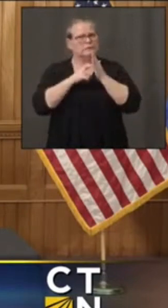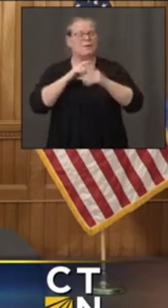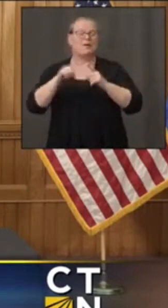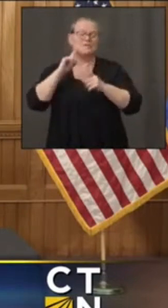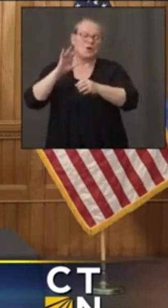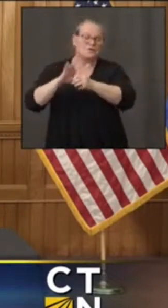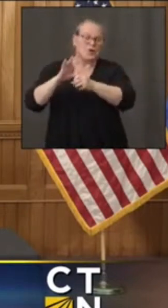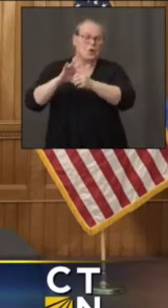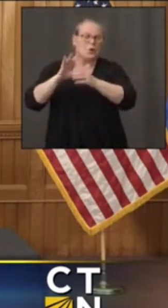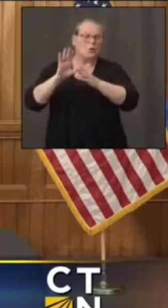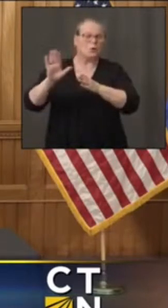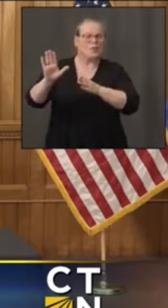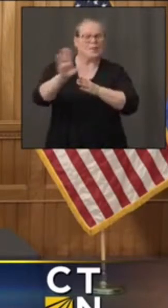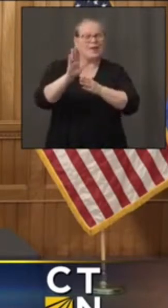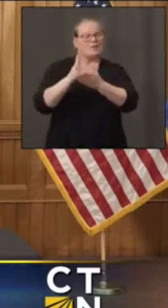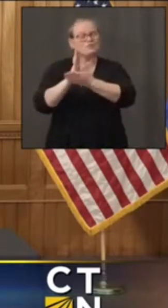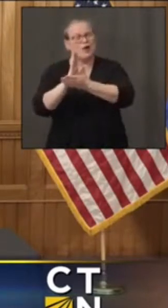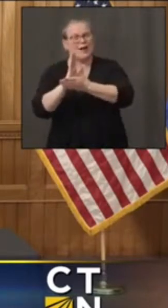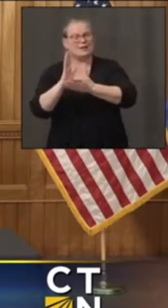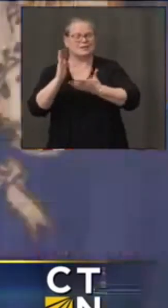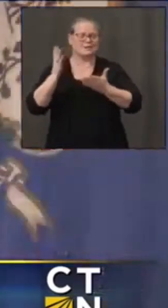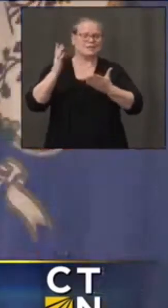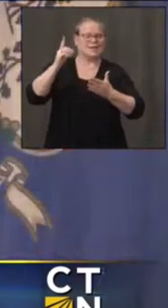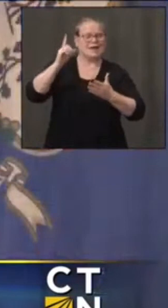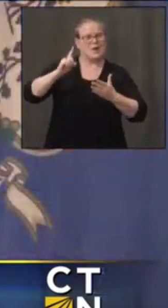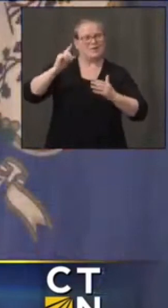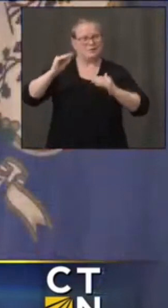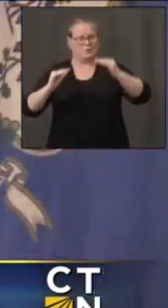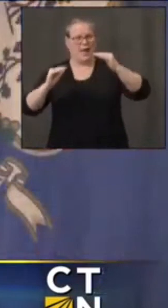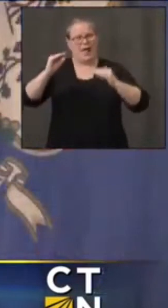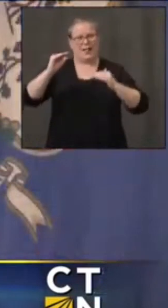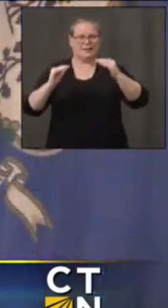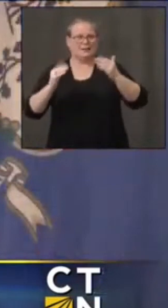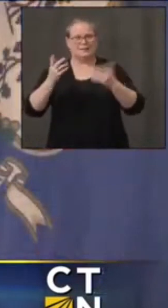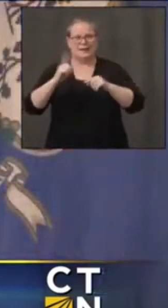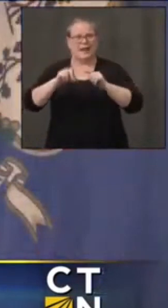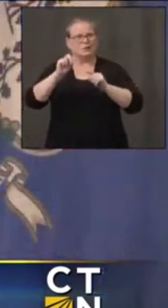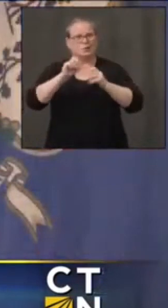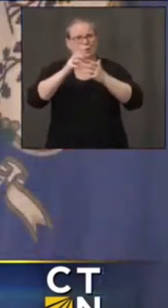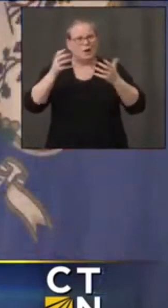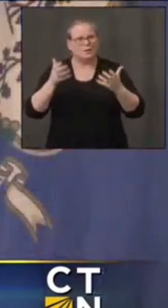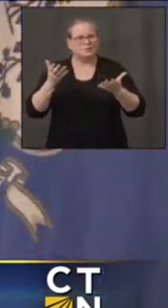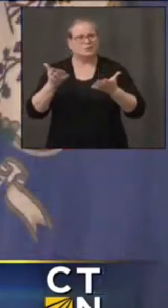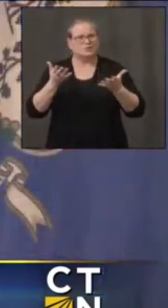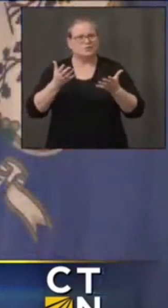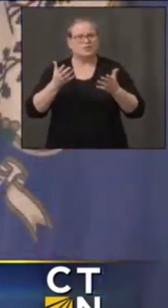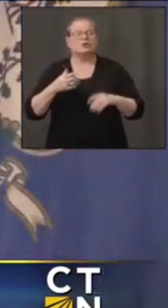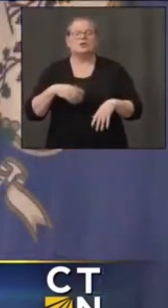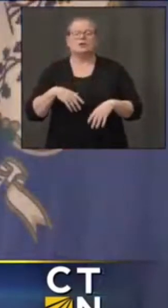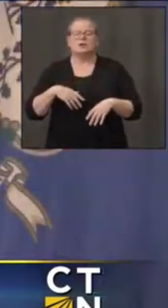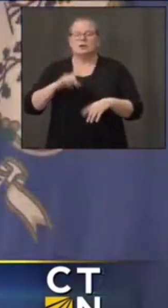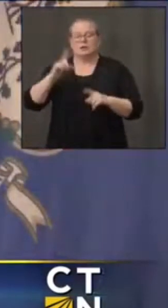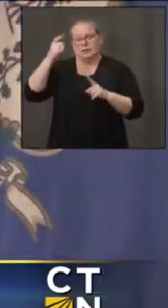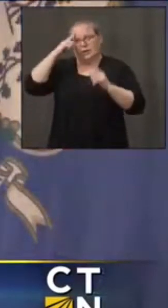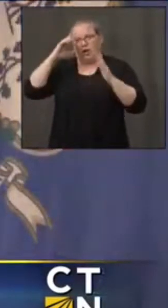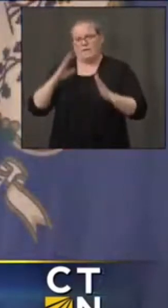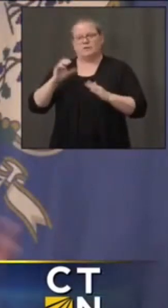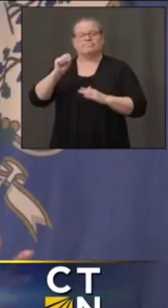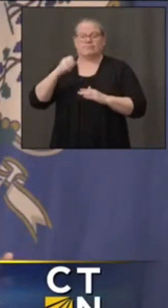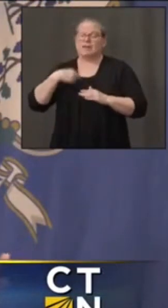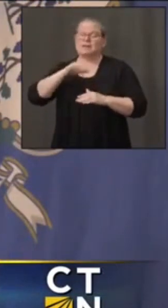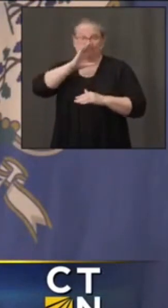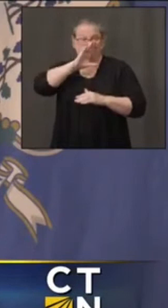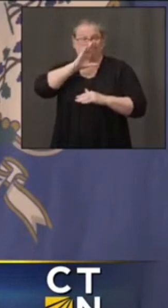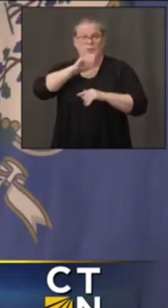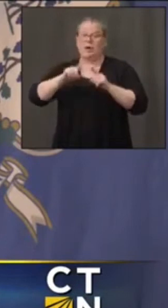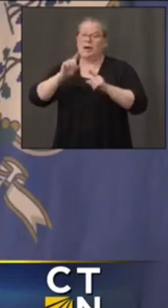about it. Yes, it is frustrating, but I talked to Secretary of State Denise Merrill. She has said, look, wear